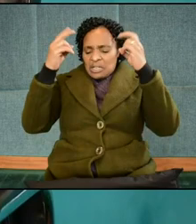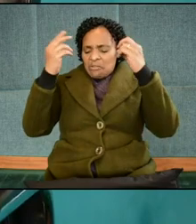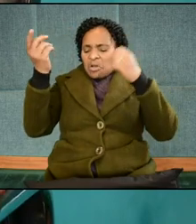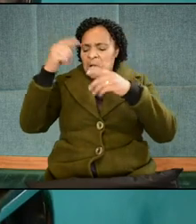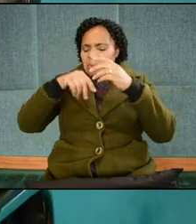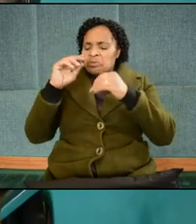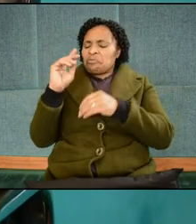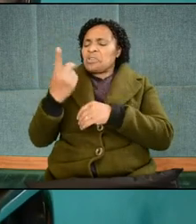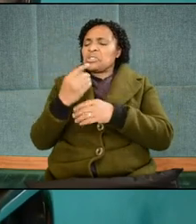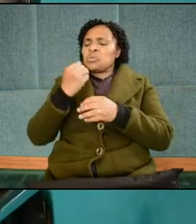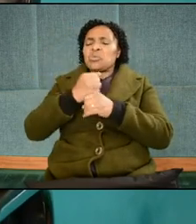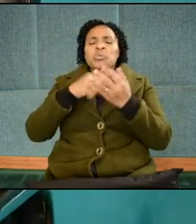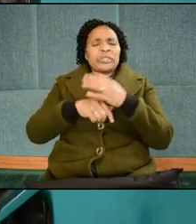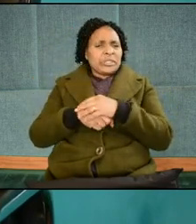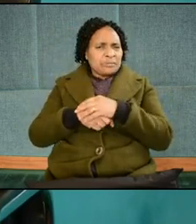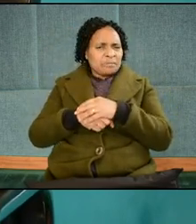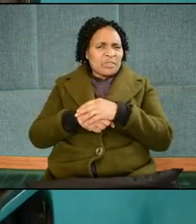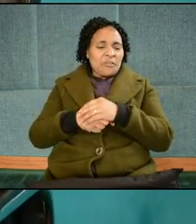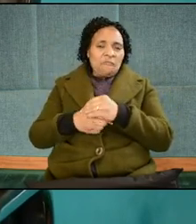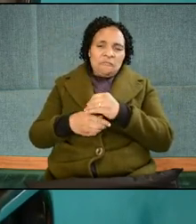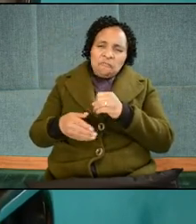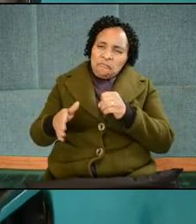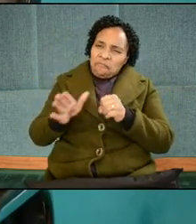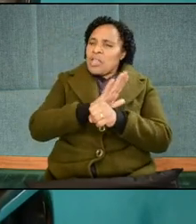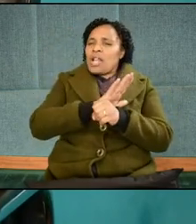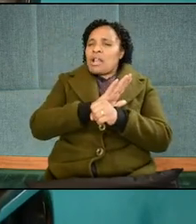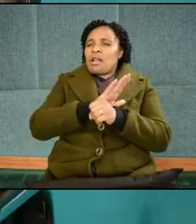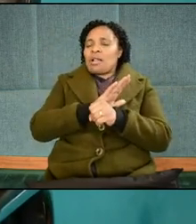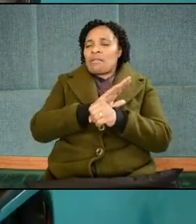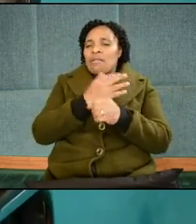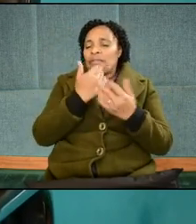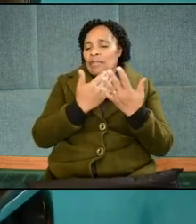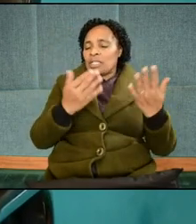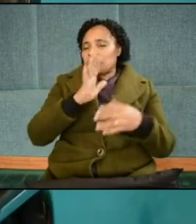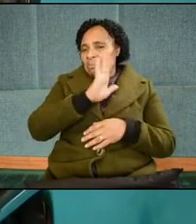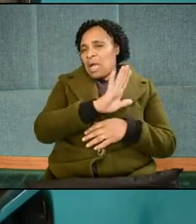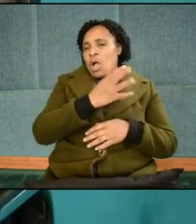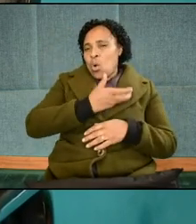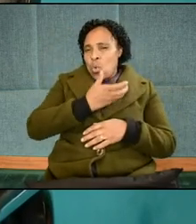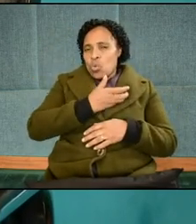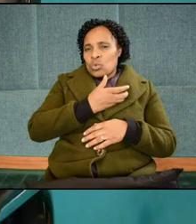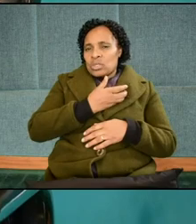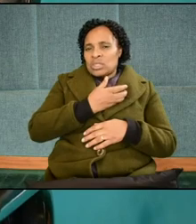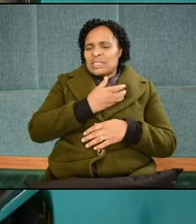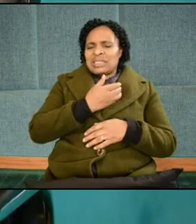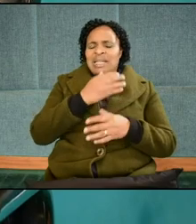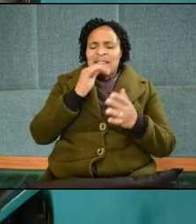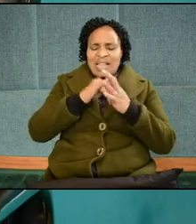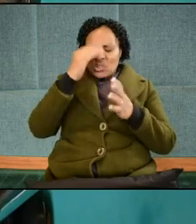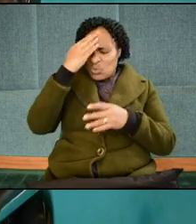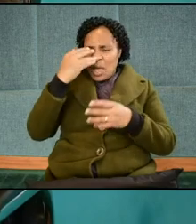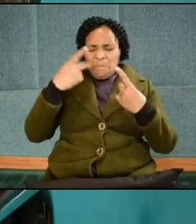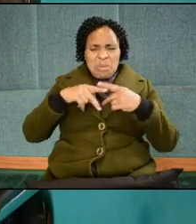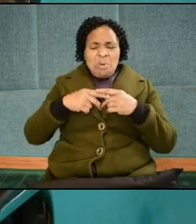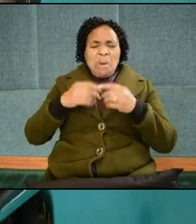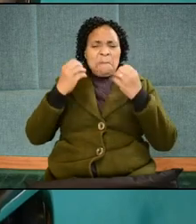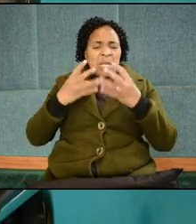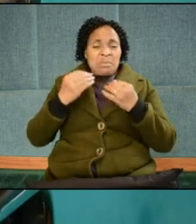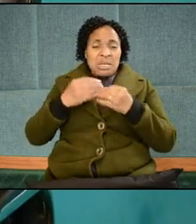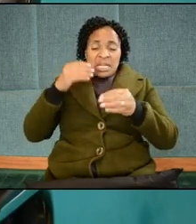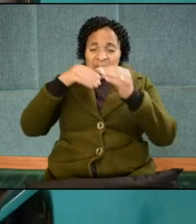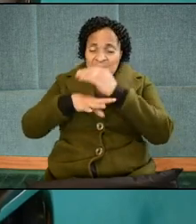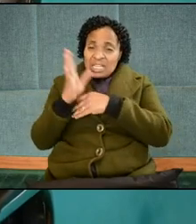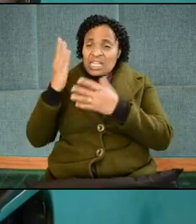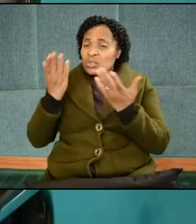first, what is he going to do? Fill it with his stuff. Fill it with his own things. And that's exactly why most people actually fall into temptation. It's because you have